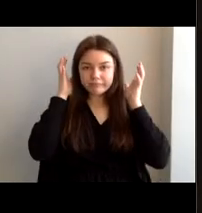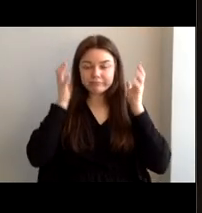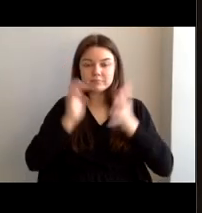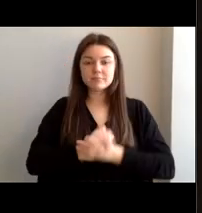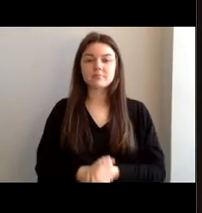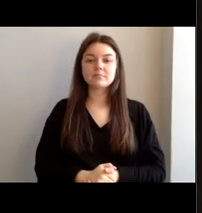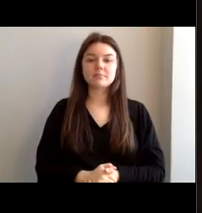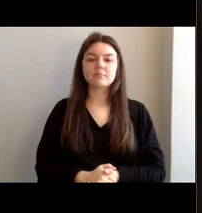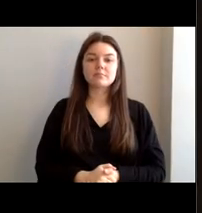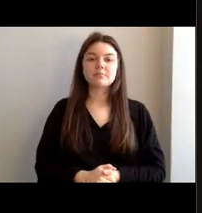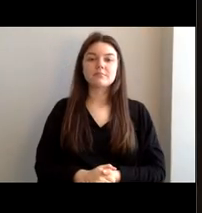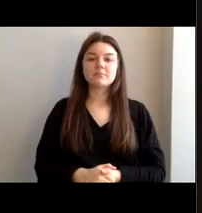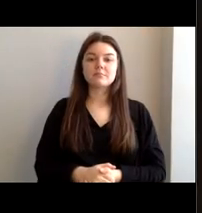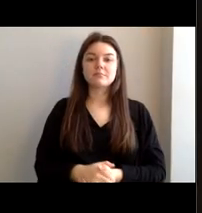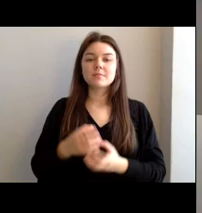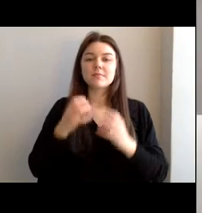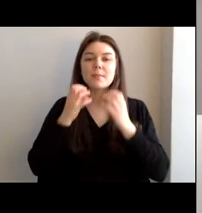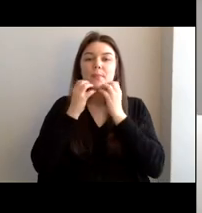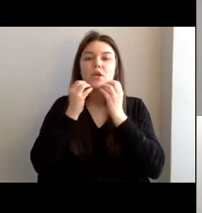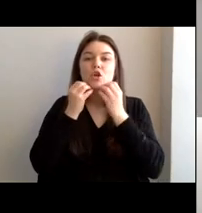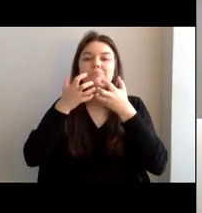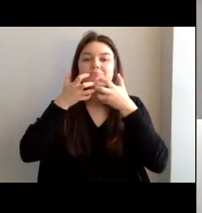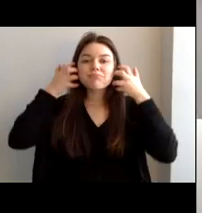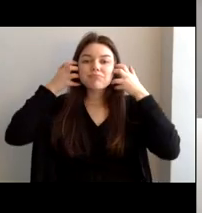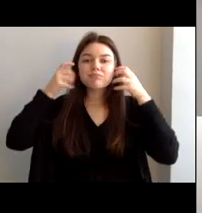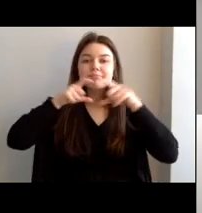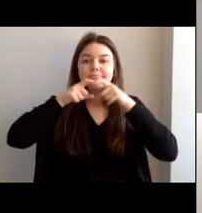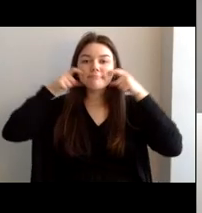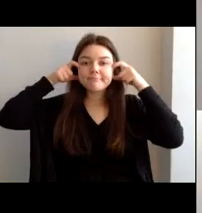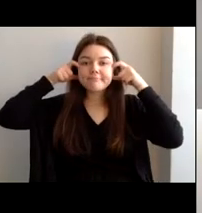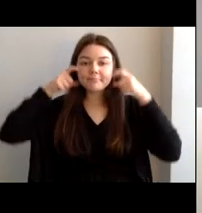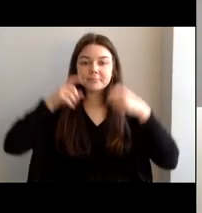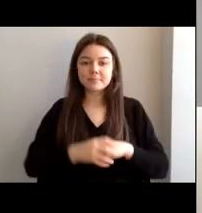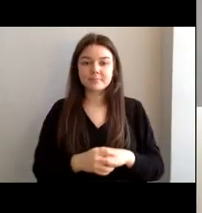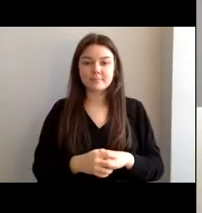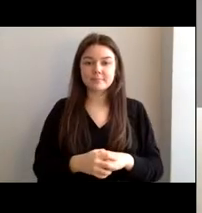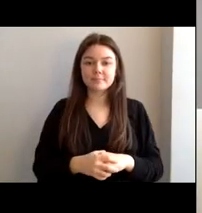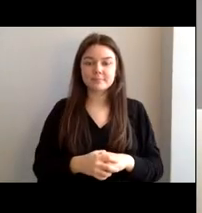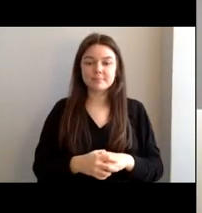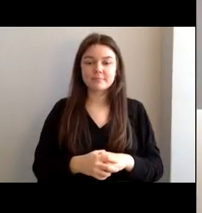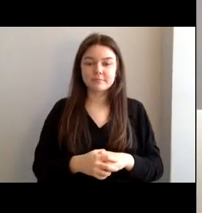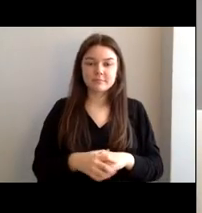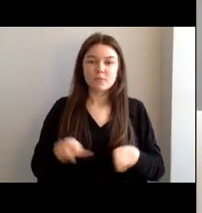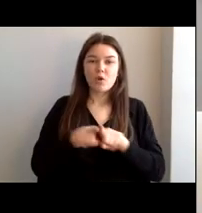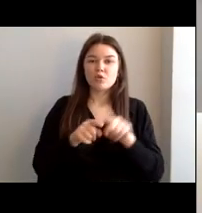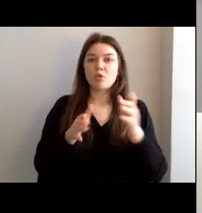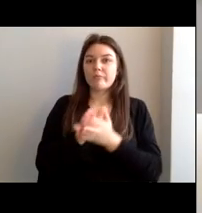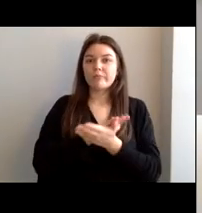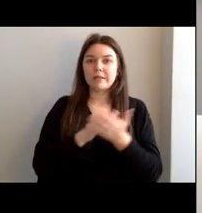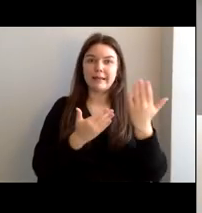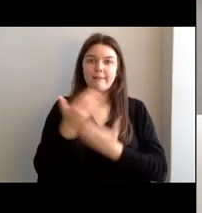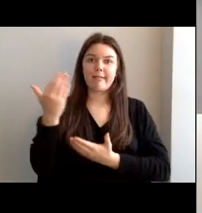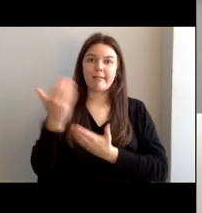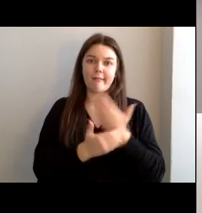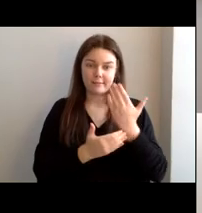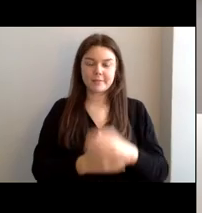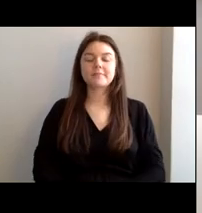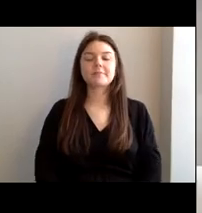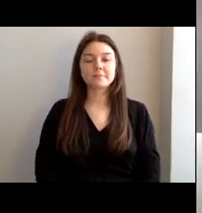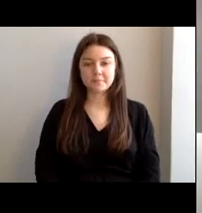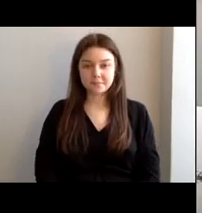putting on a beard guard to cover our beards, and finally putting on some clean gloves. Now,